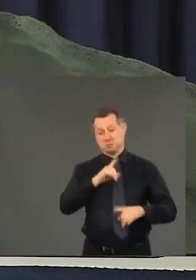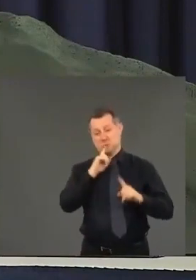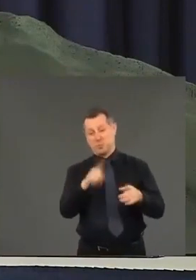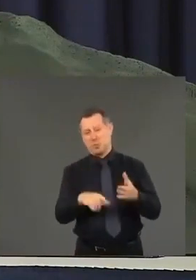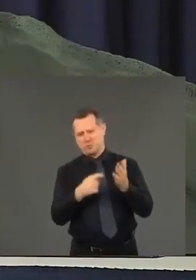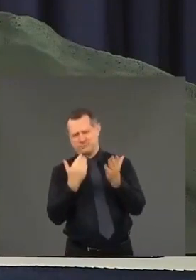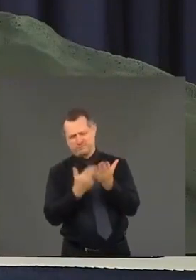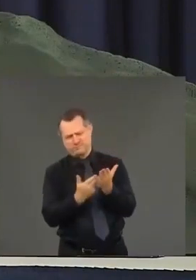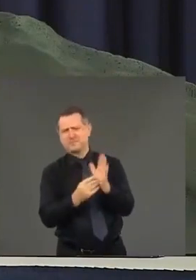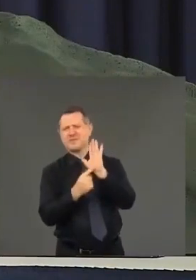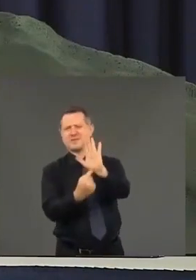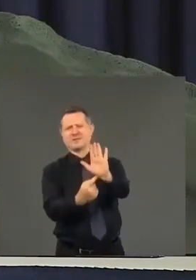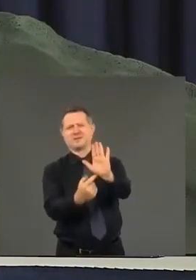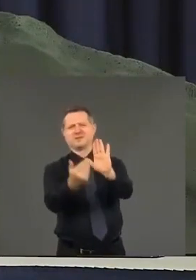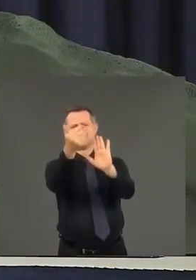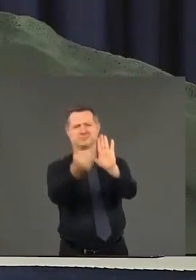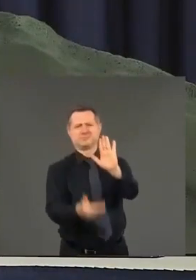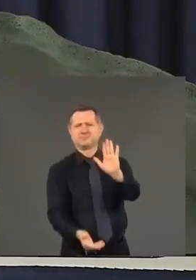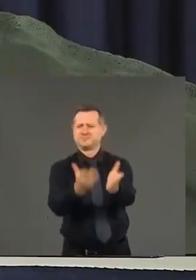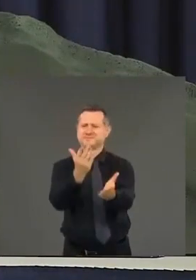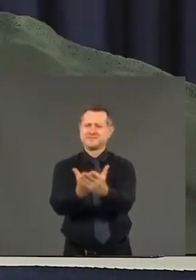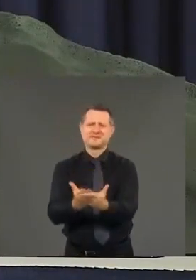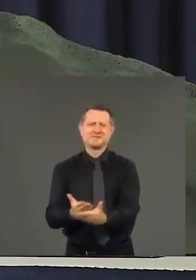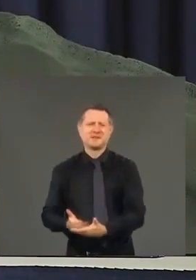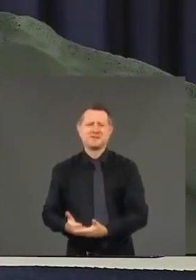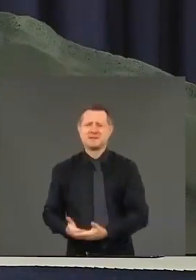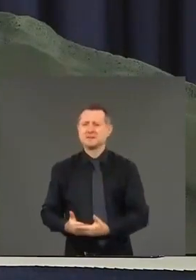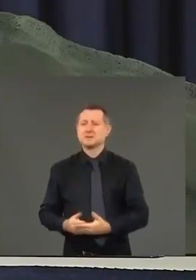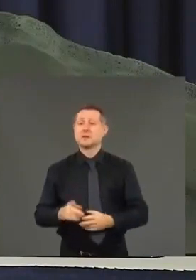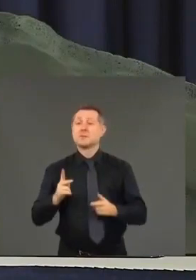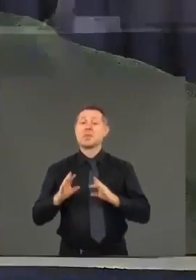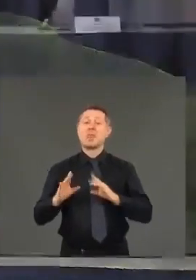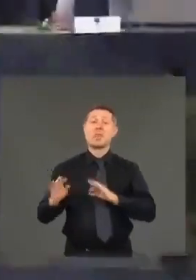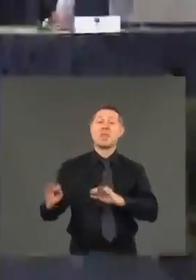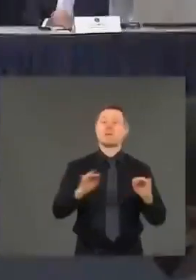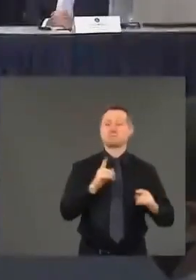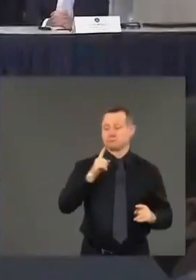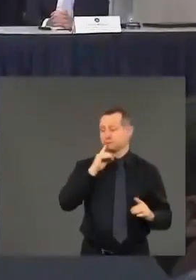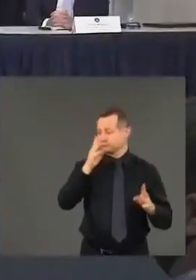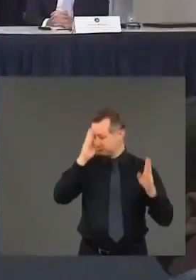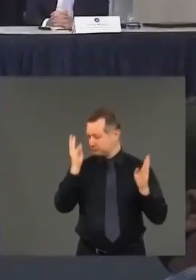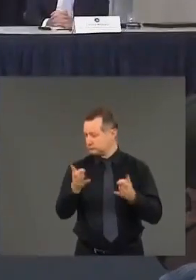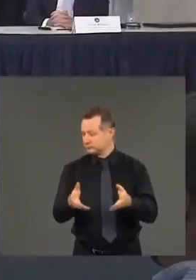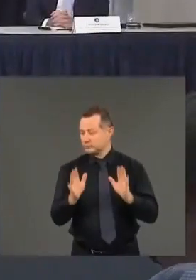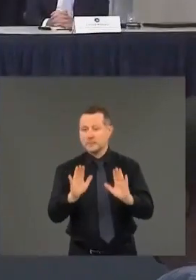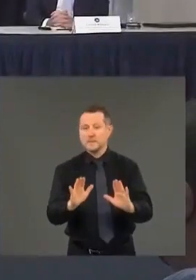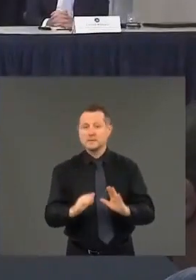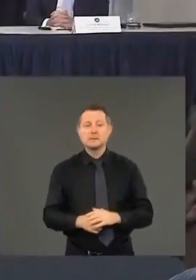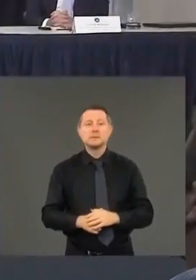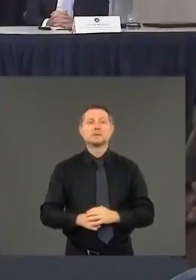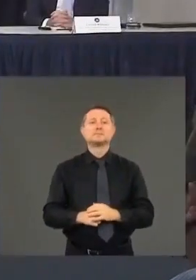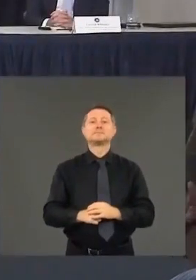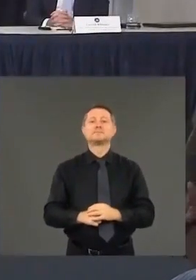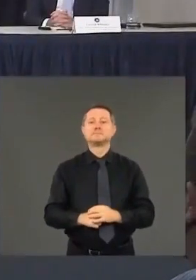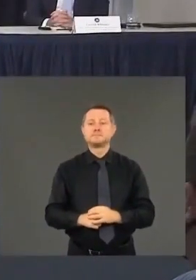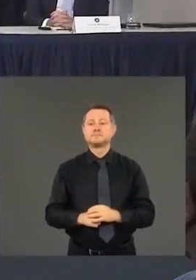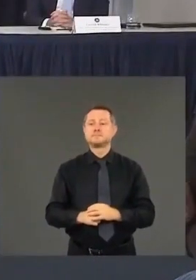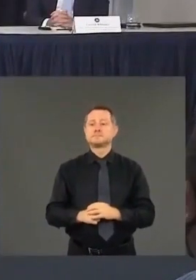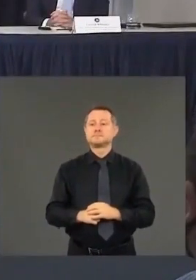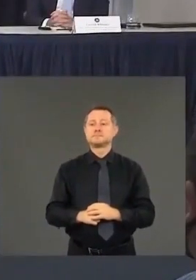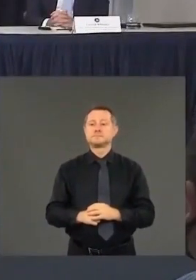and the facts tell the exact opposite story. So given the facts from this report, what, in your opinion,